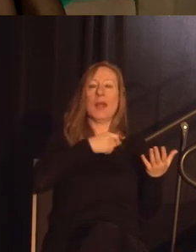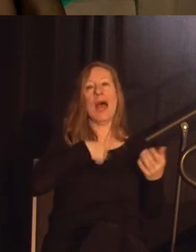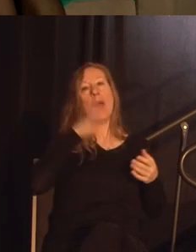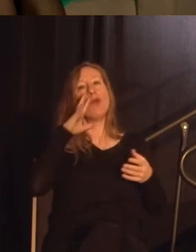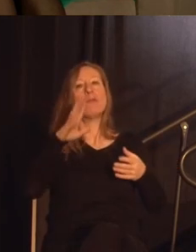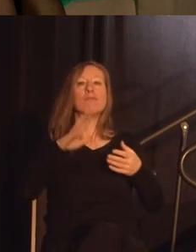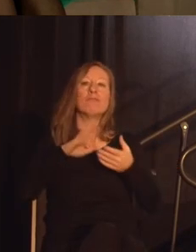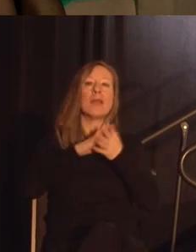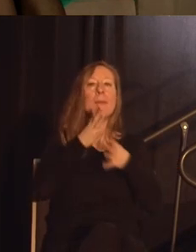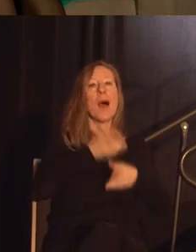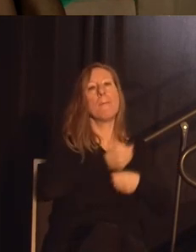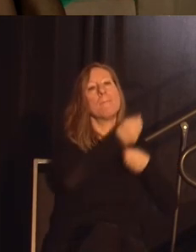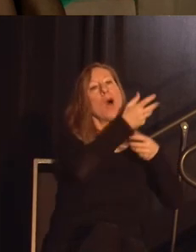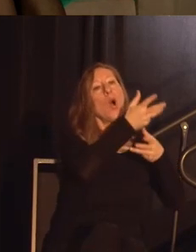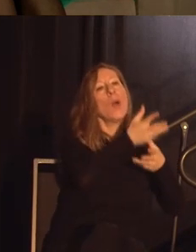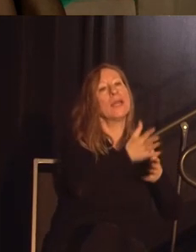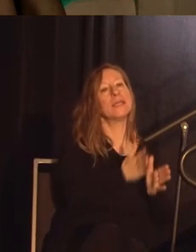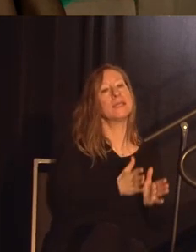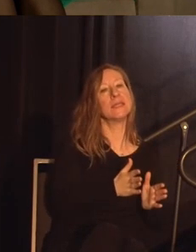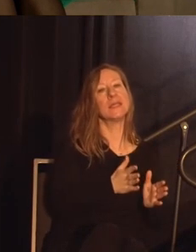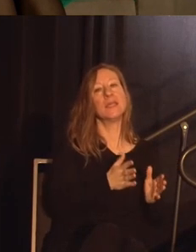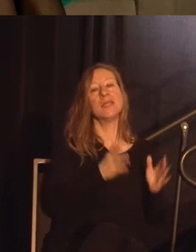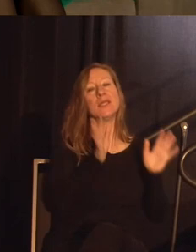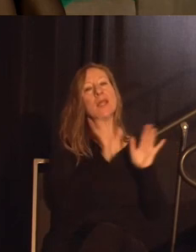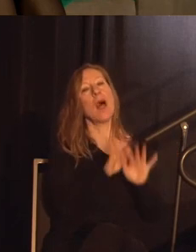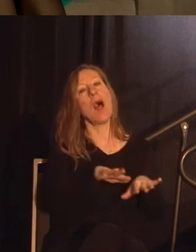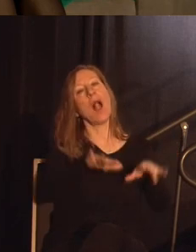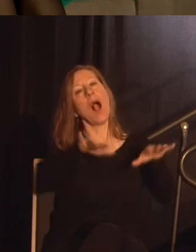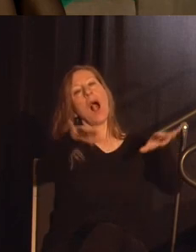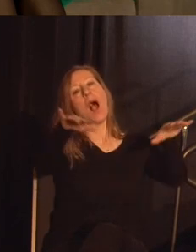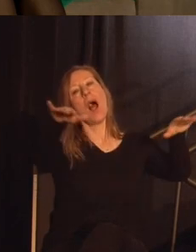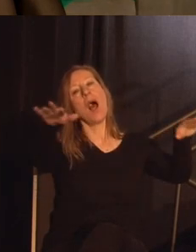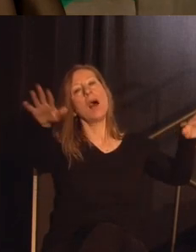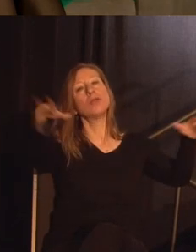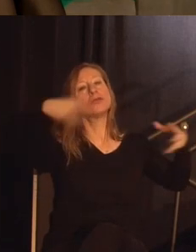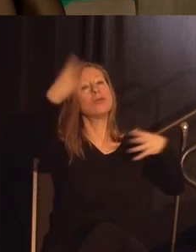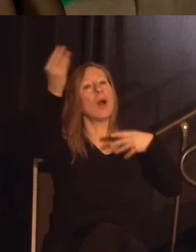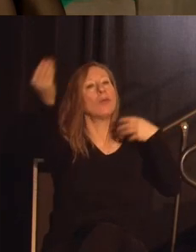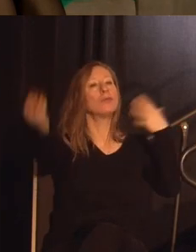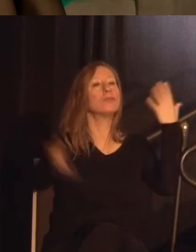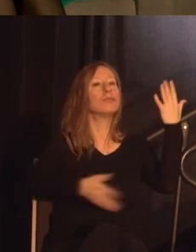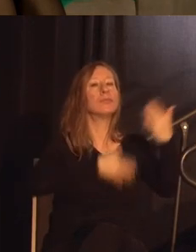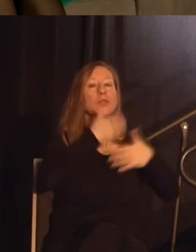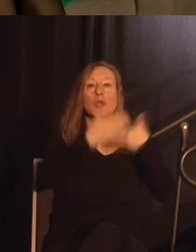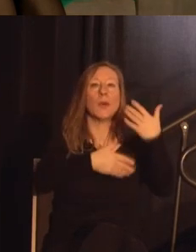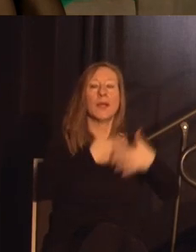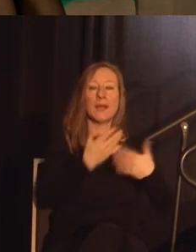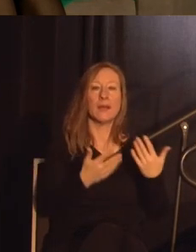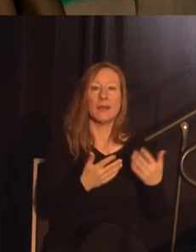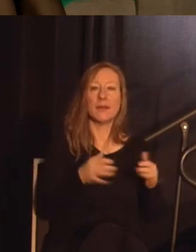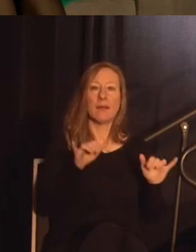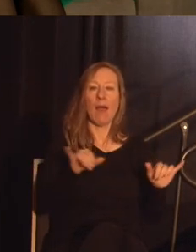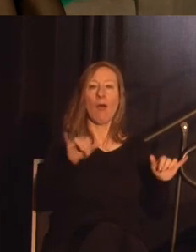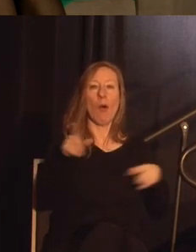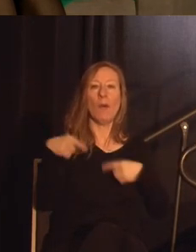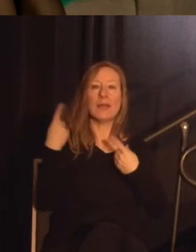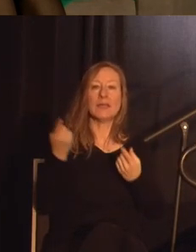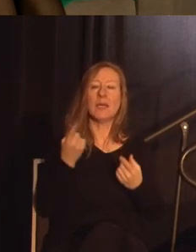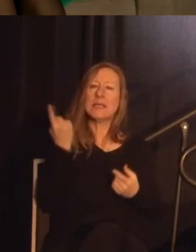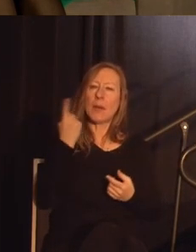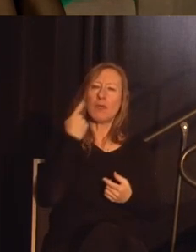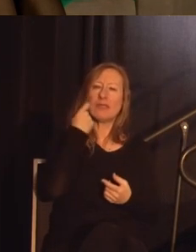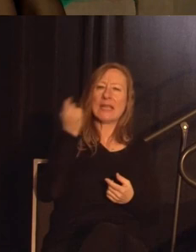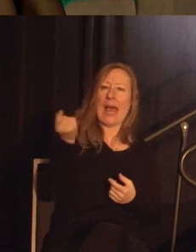poet floating off into the winds as I always do, you know, like a, I don't know. Someone recently asked me, "Is like, what's the difference of